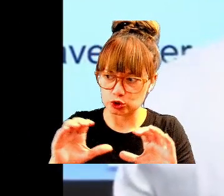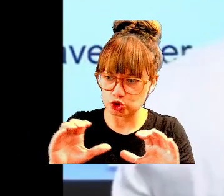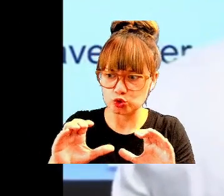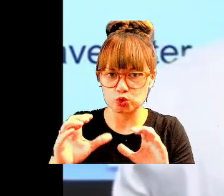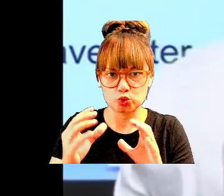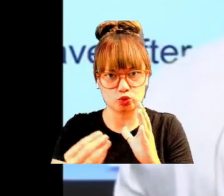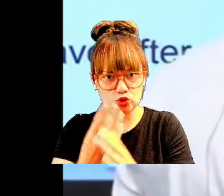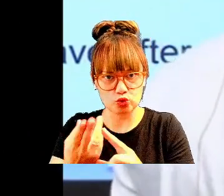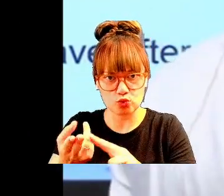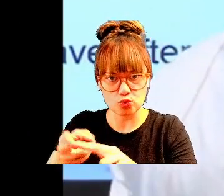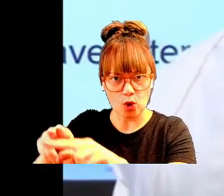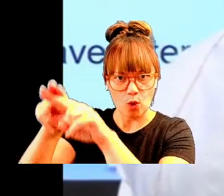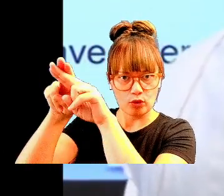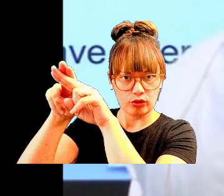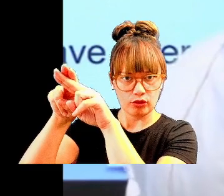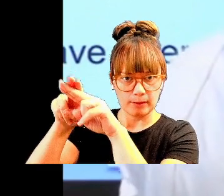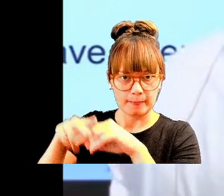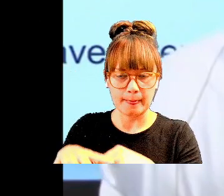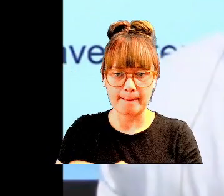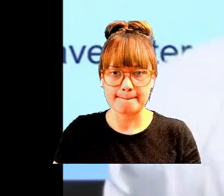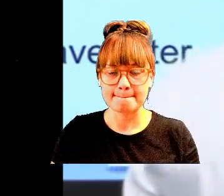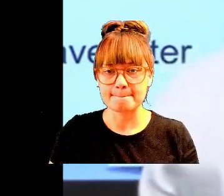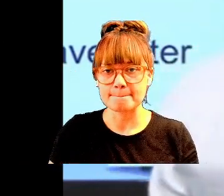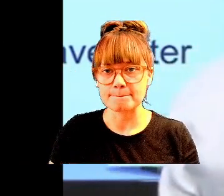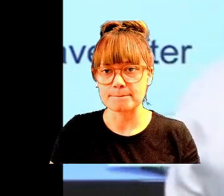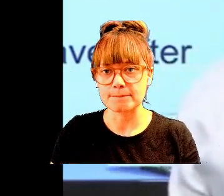y equals